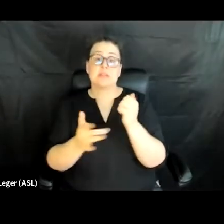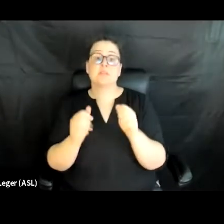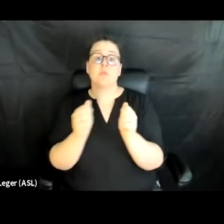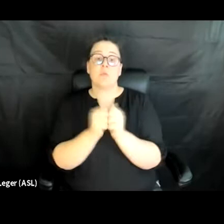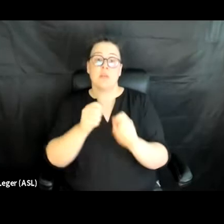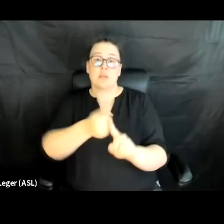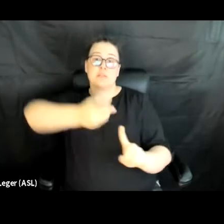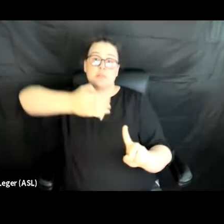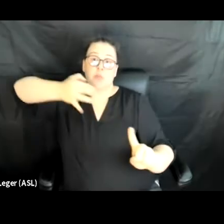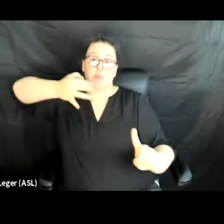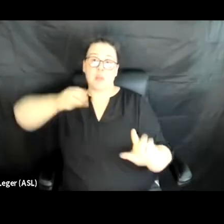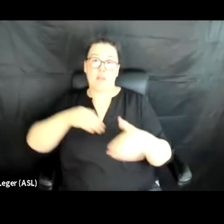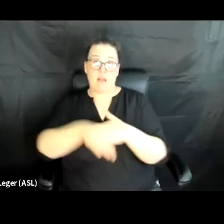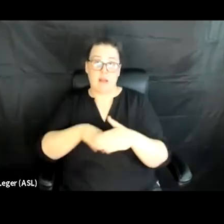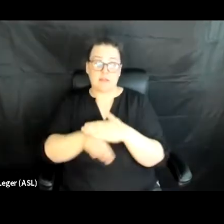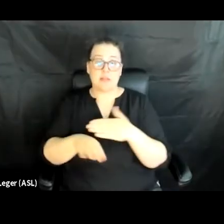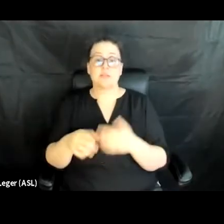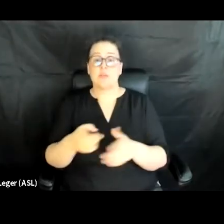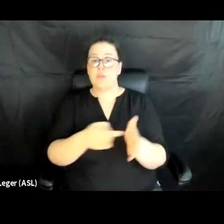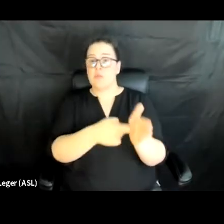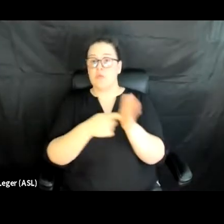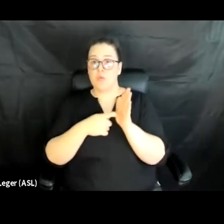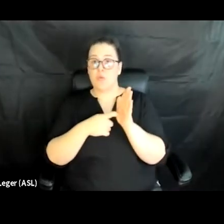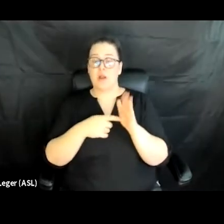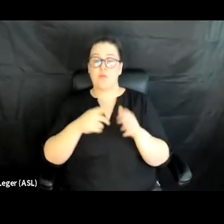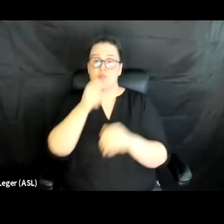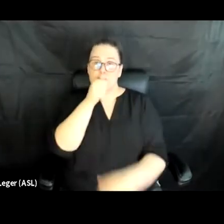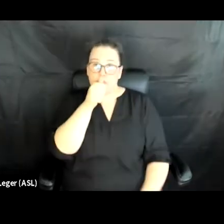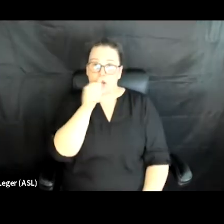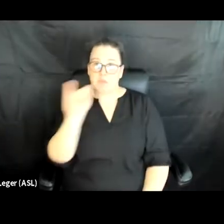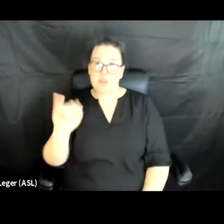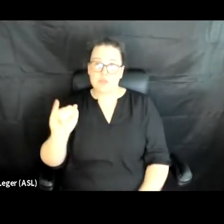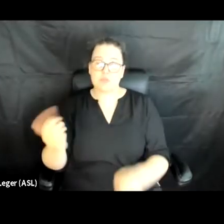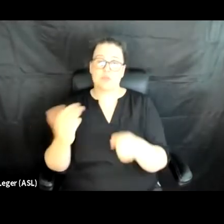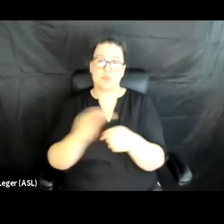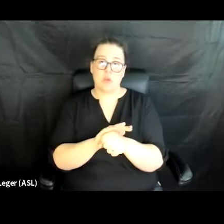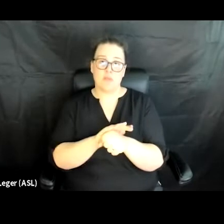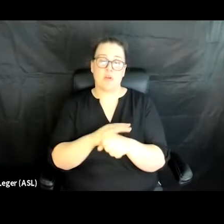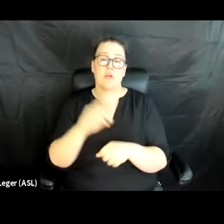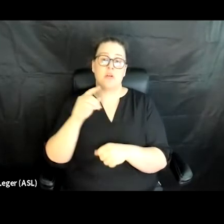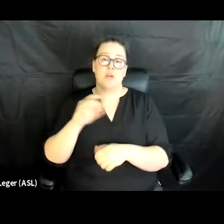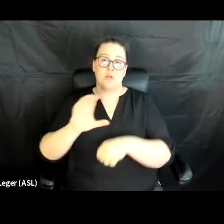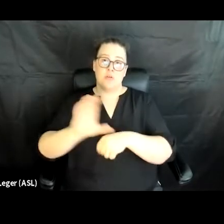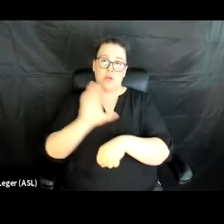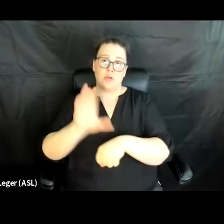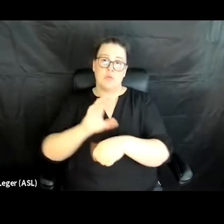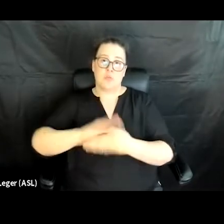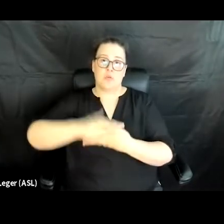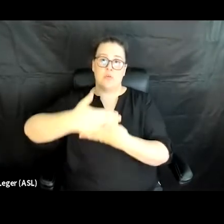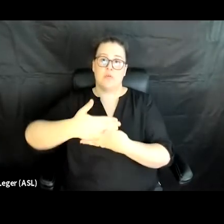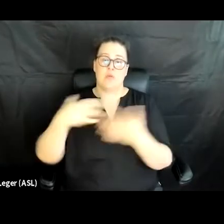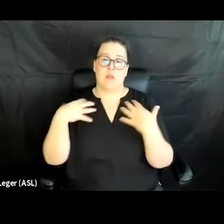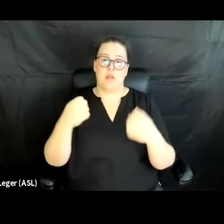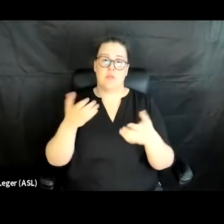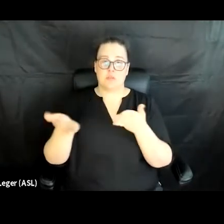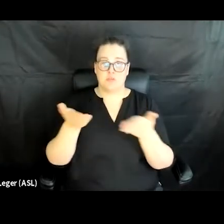include requiring Medicaid plans and/or private insurance to cover telemental health services. There are 33 states that require Medicaid